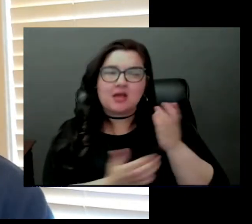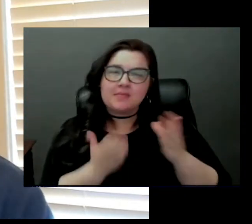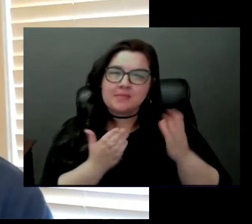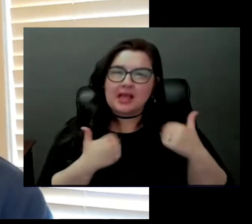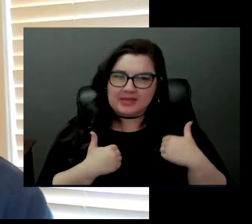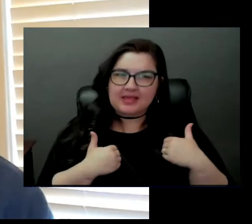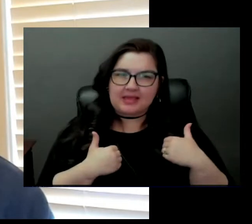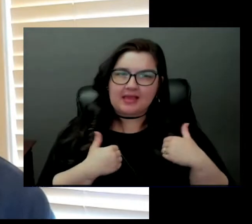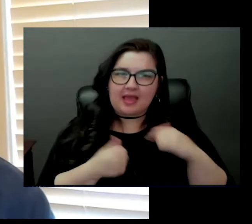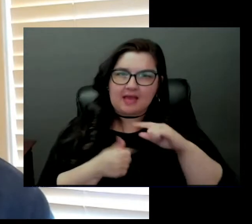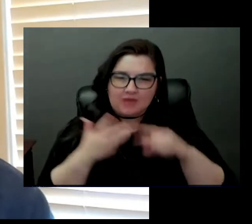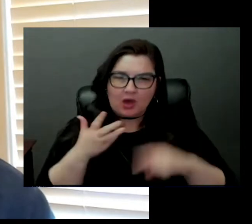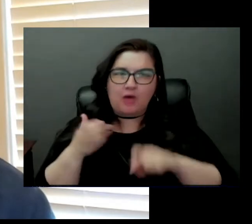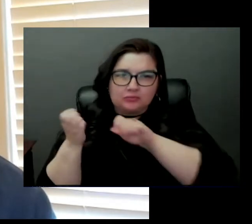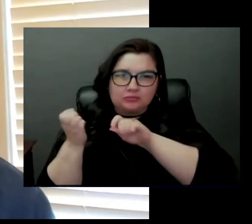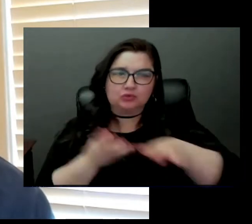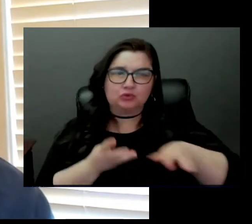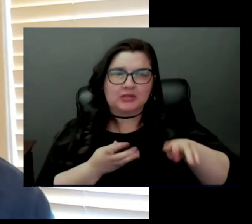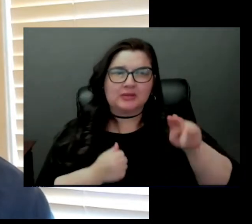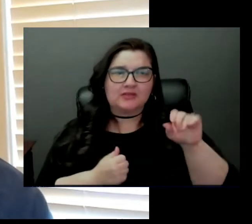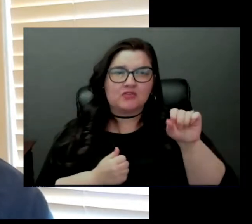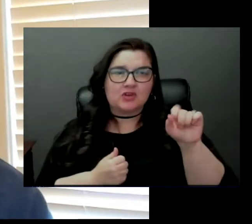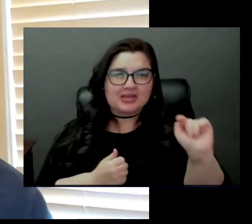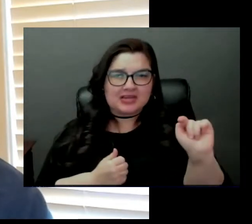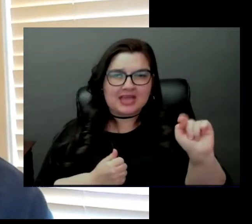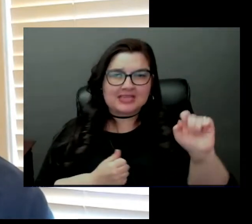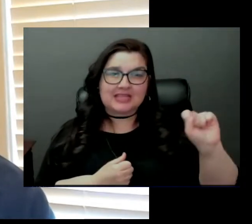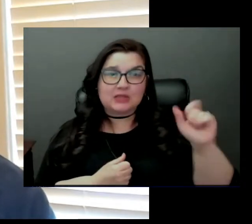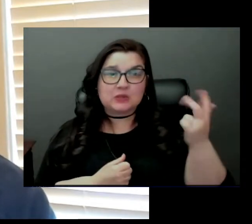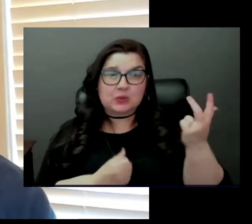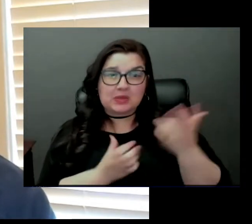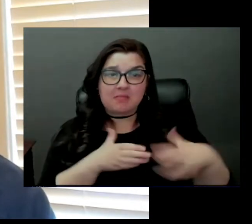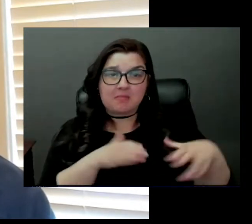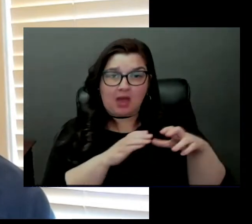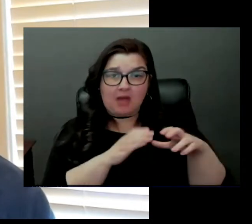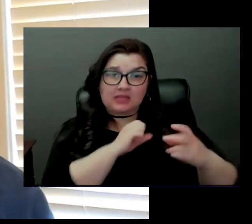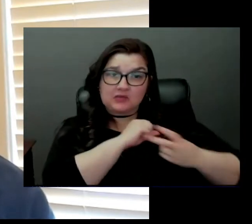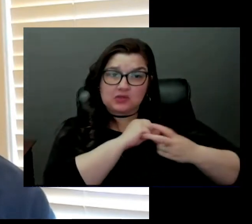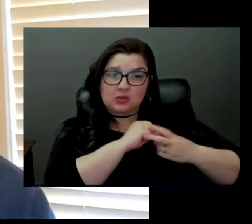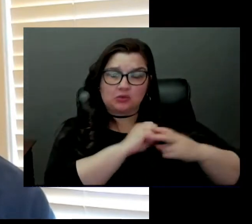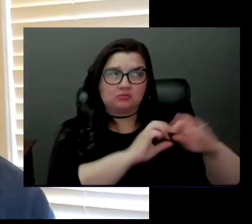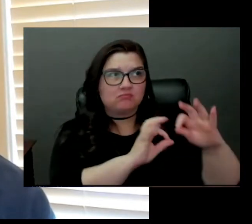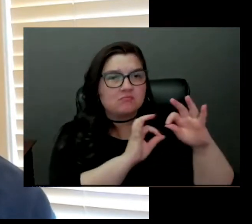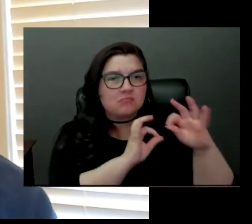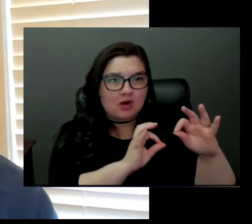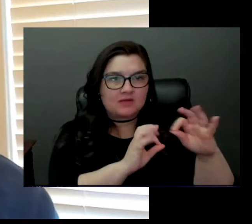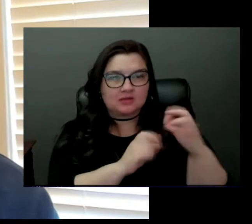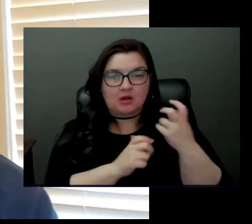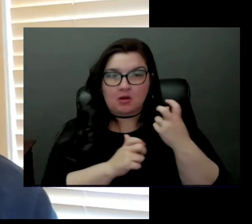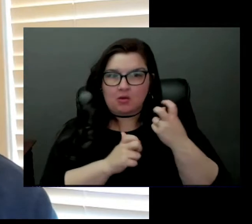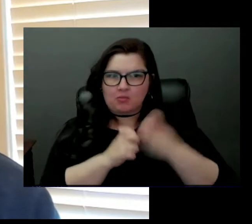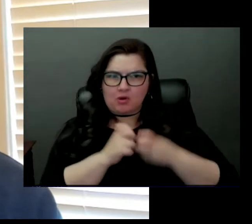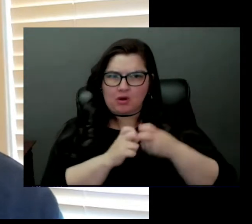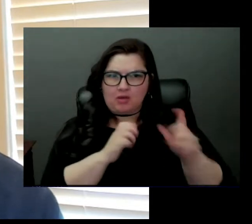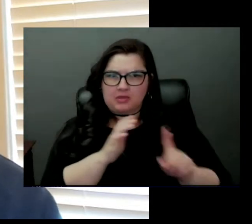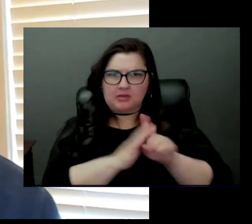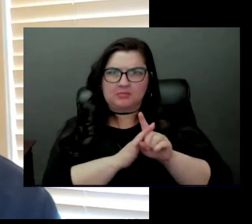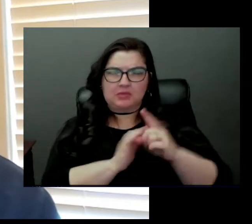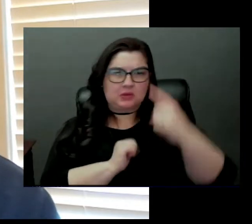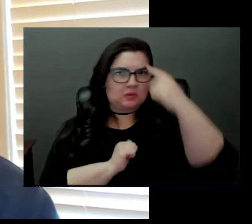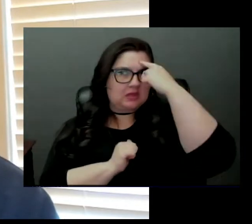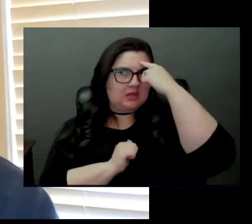to an S3 bucket for storage, which is perfect. And the problem is if you do think you may have a security